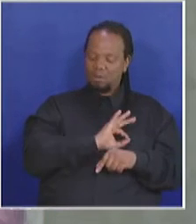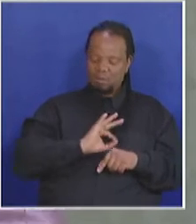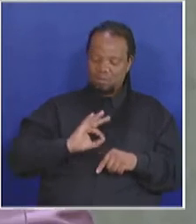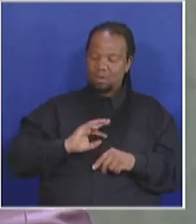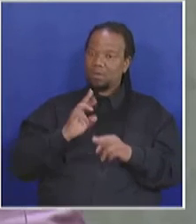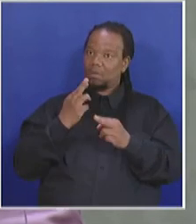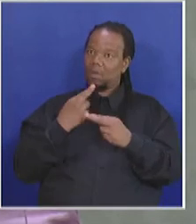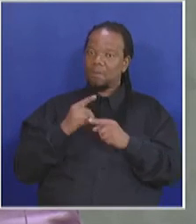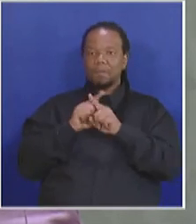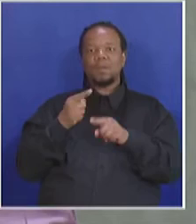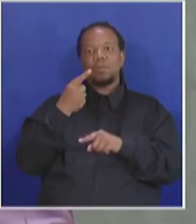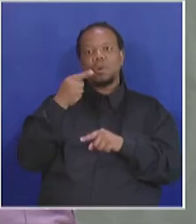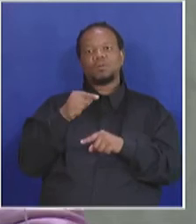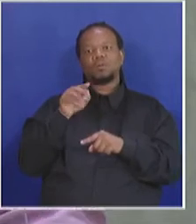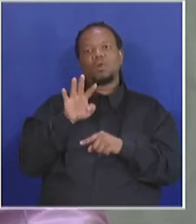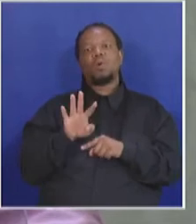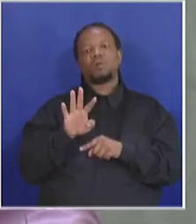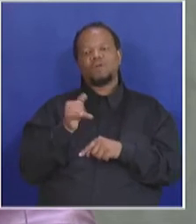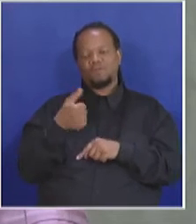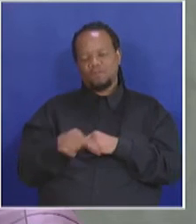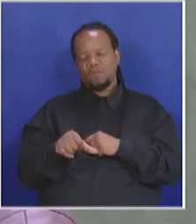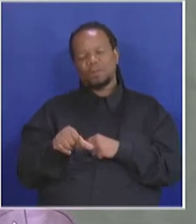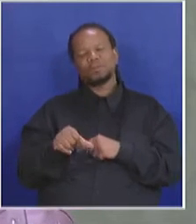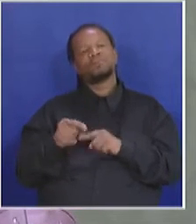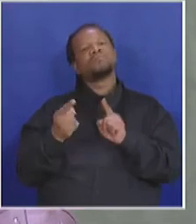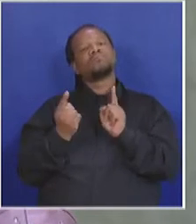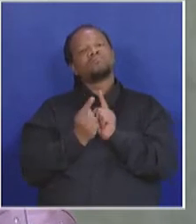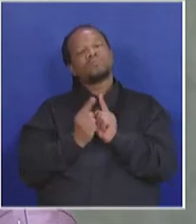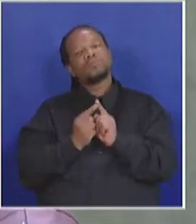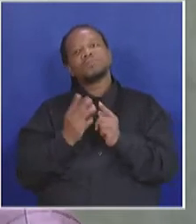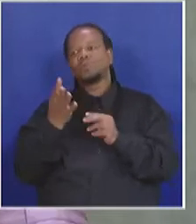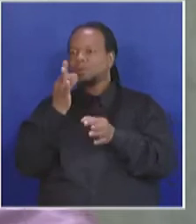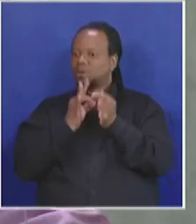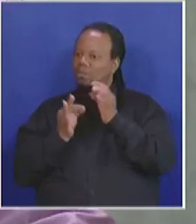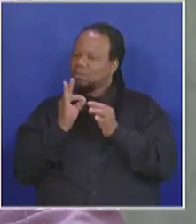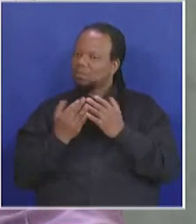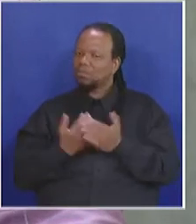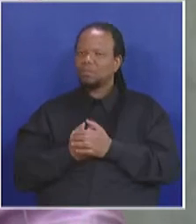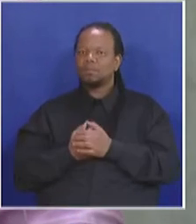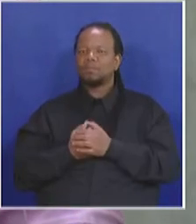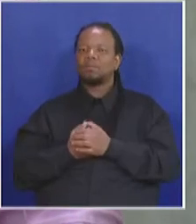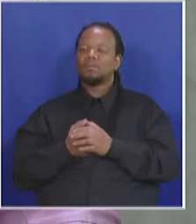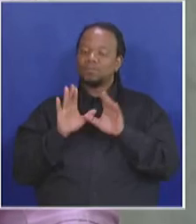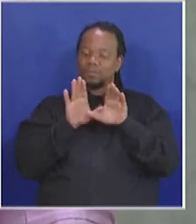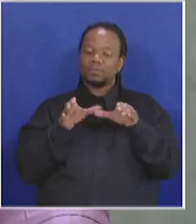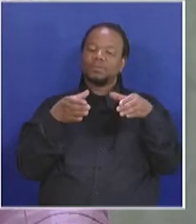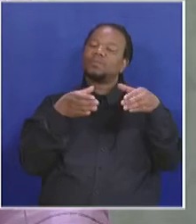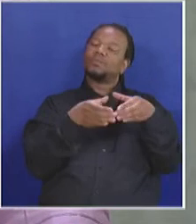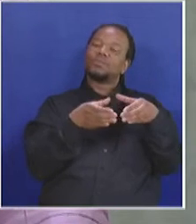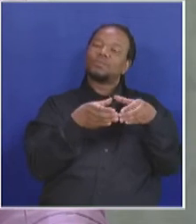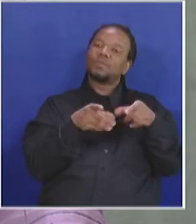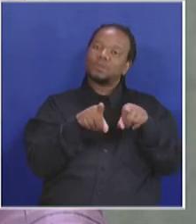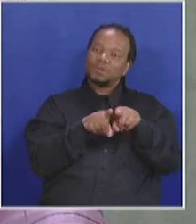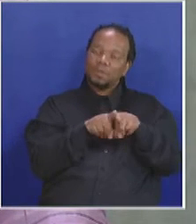quarter where they can raise their concerns and follow up on issues raised. Chairperson, the delegation, as I mentioned, also conducted